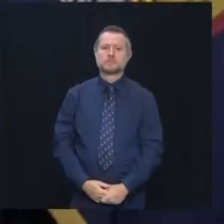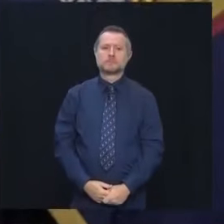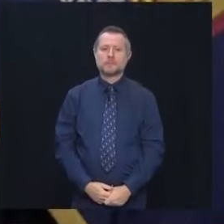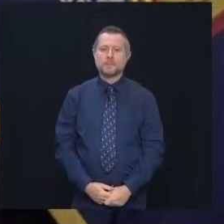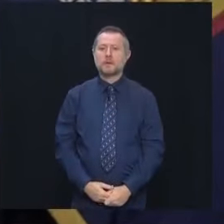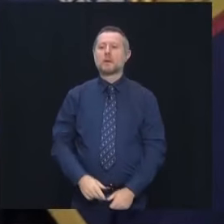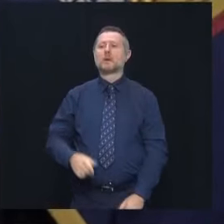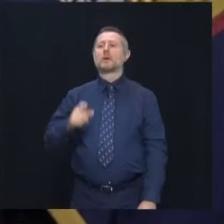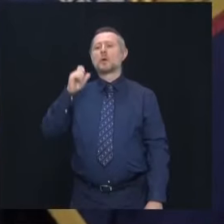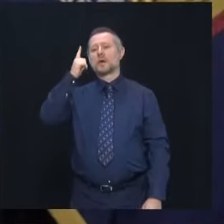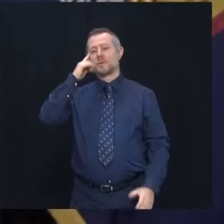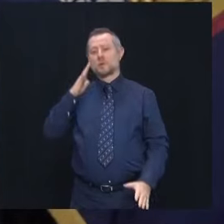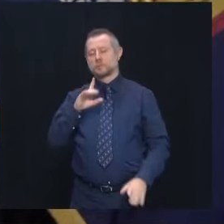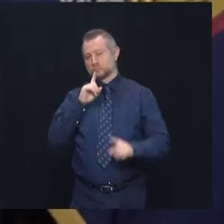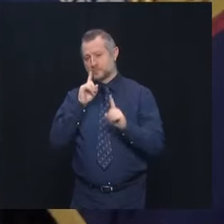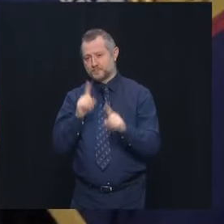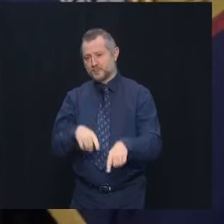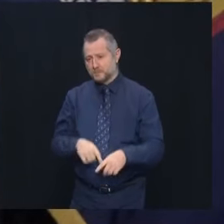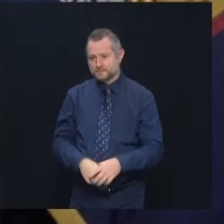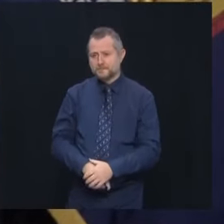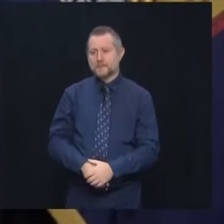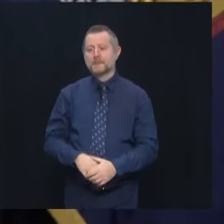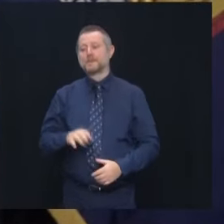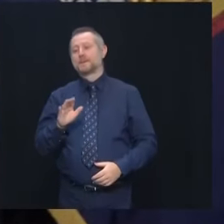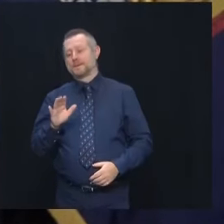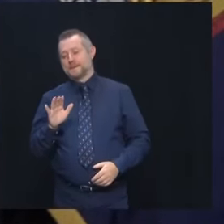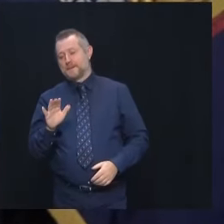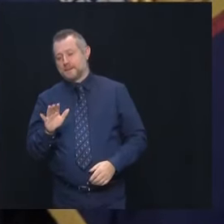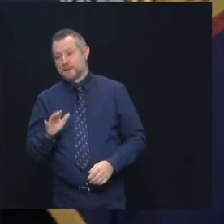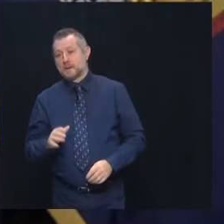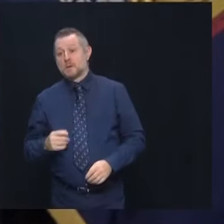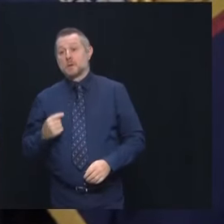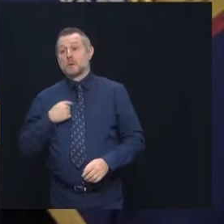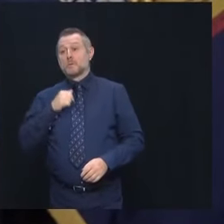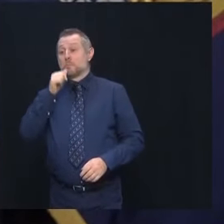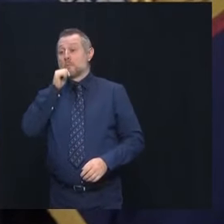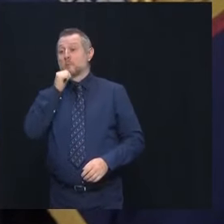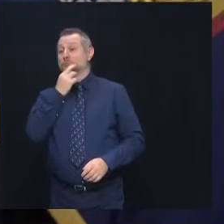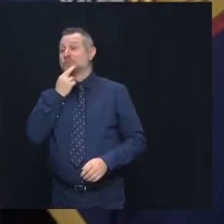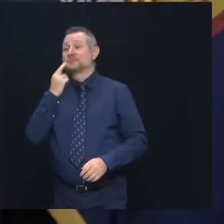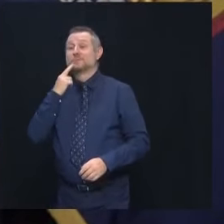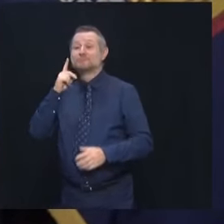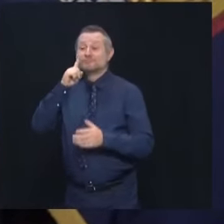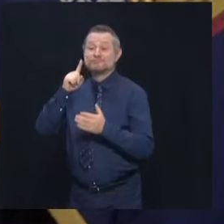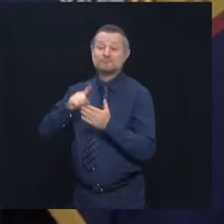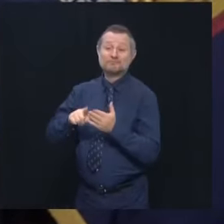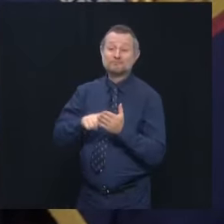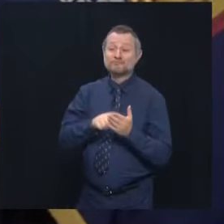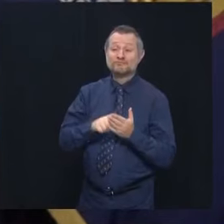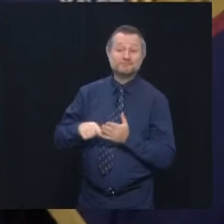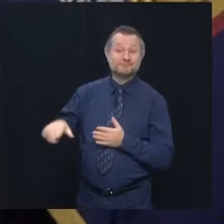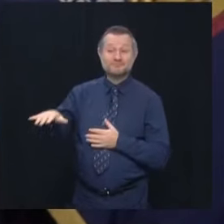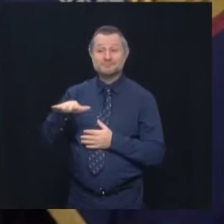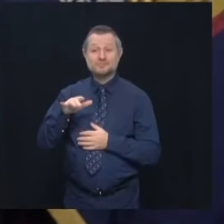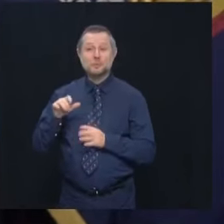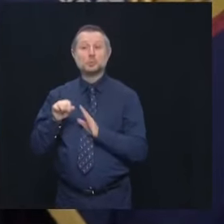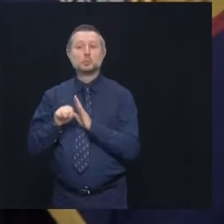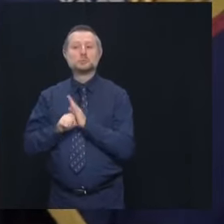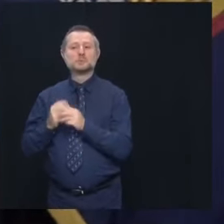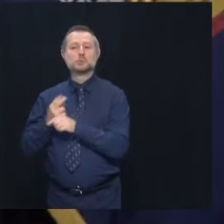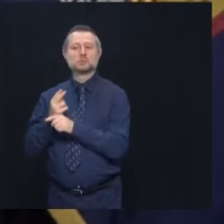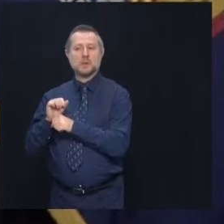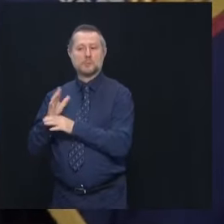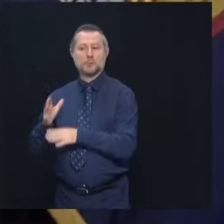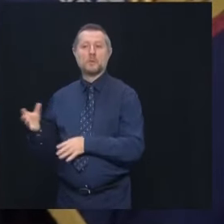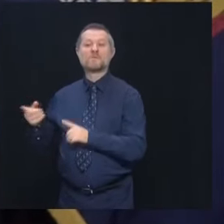I would have, what we did with the bars and the restaurants is I used state personnel from all across